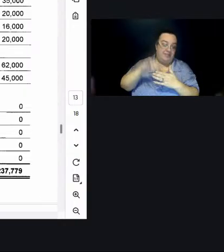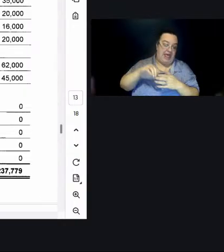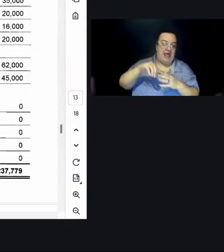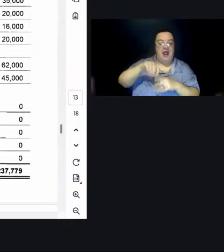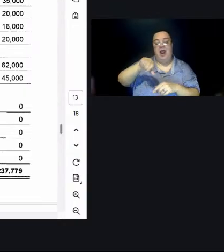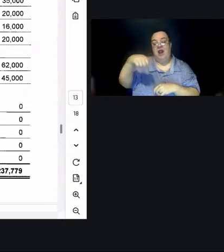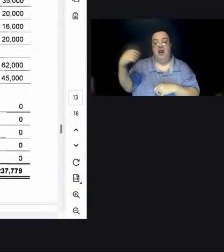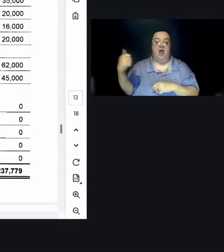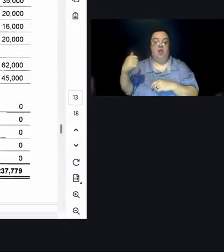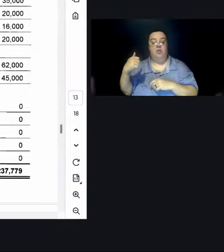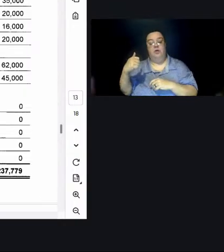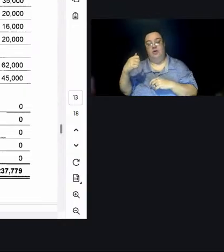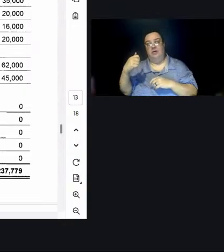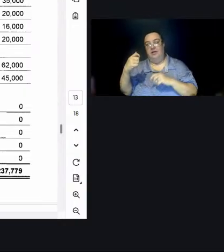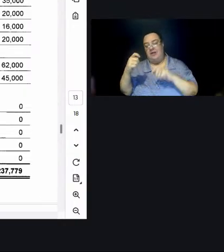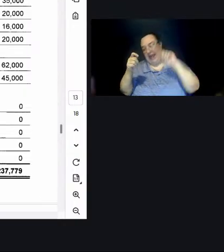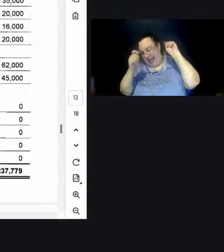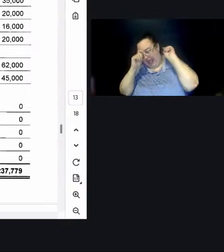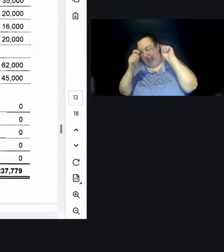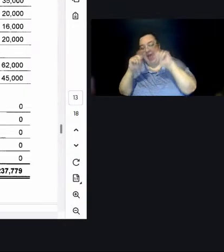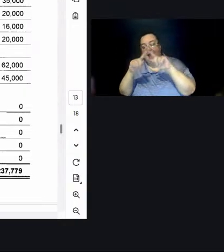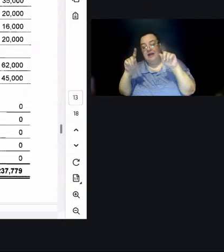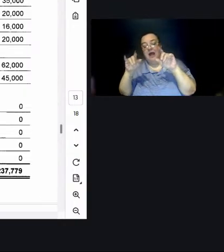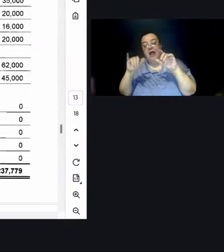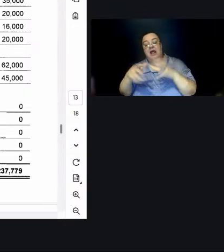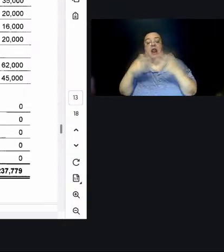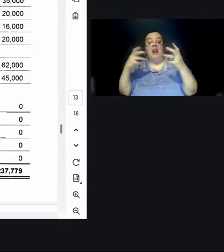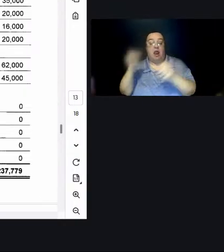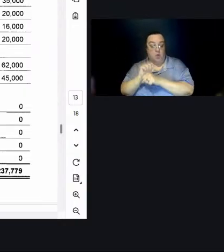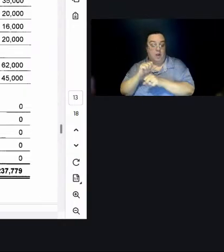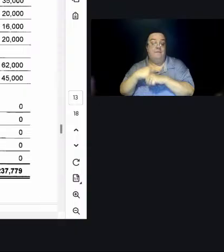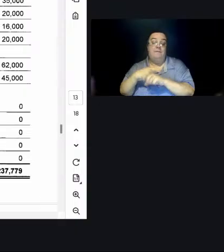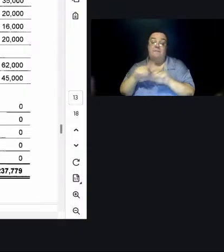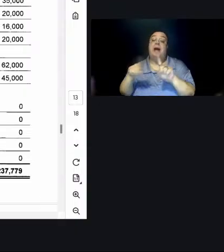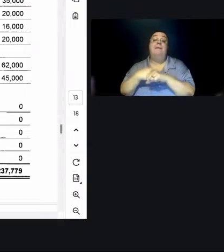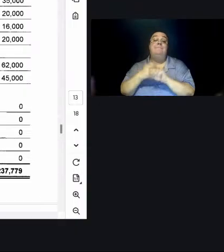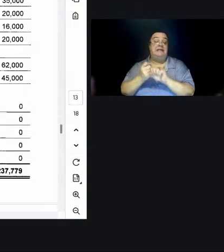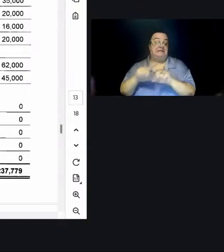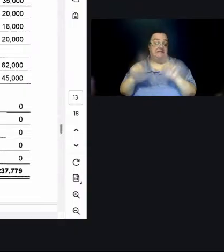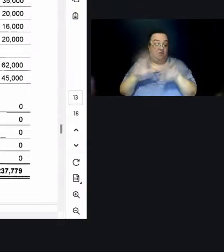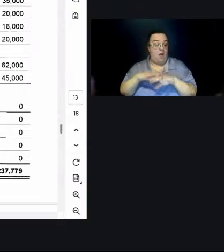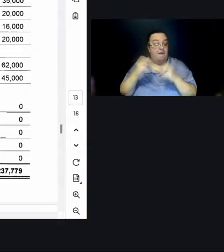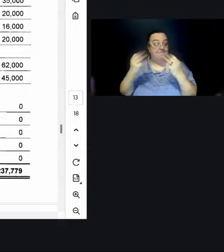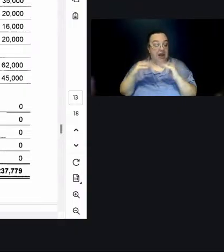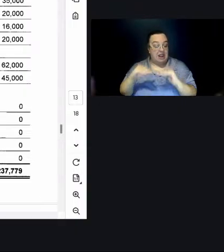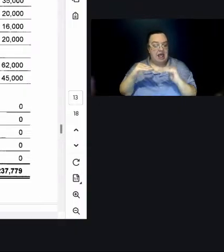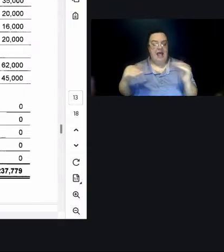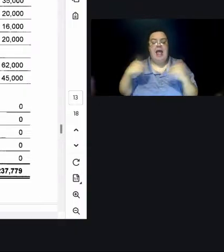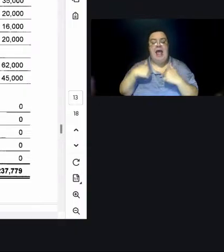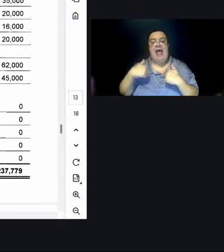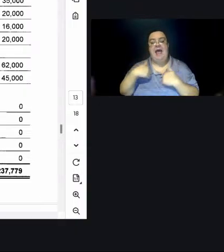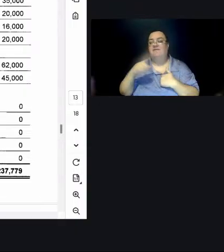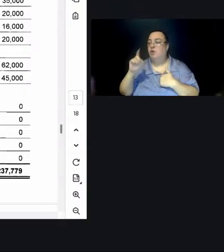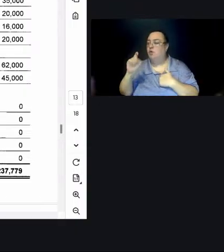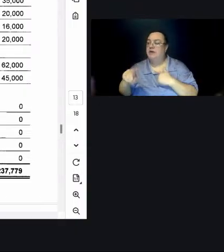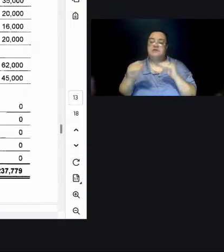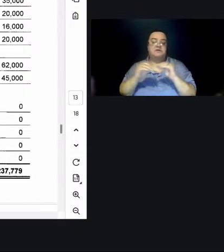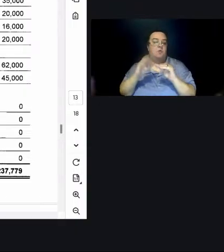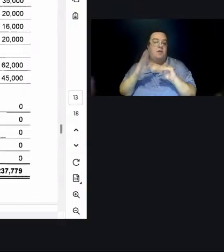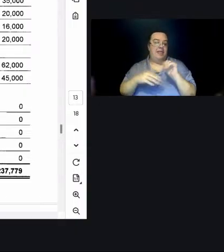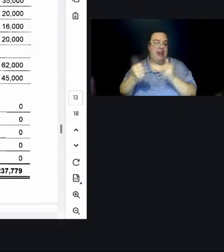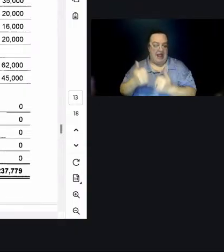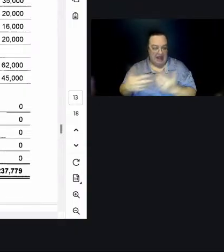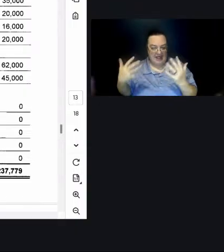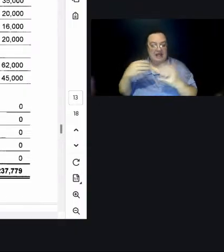a lot of work, but it makes a lot of difference on multiple levels. I have some questions that more than anything, in